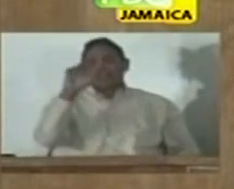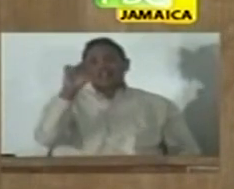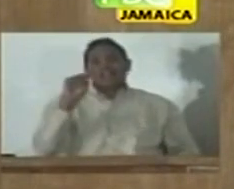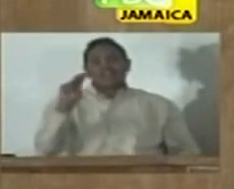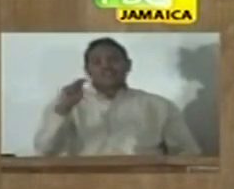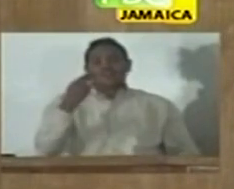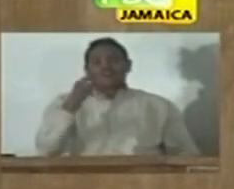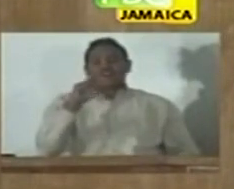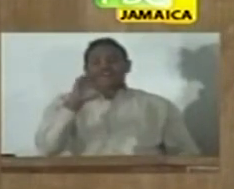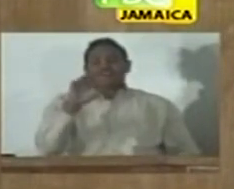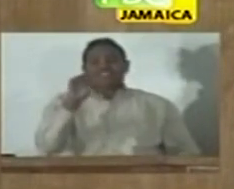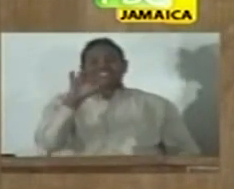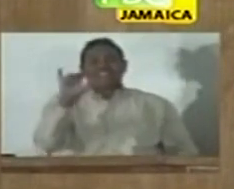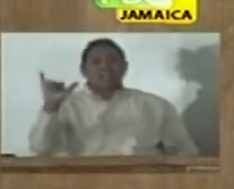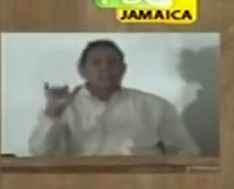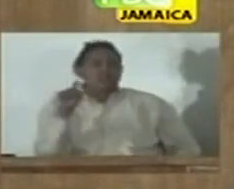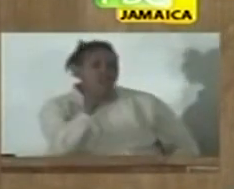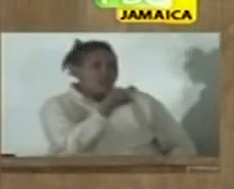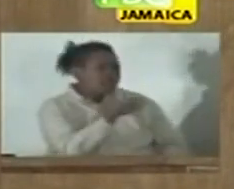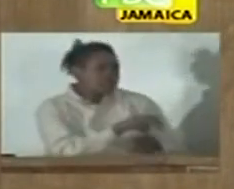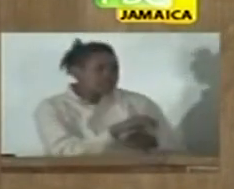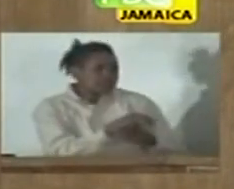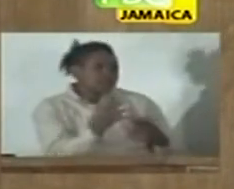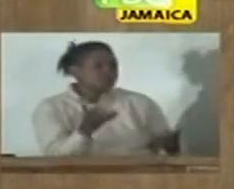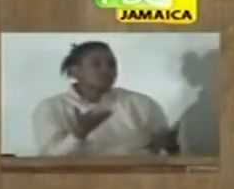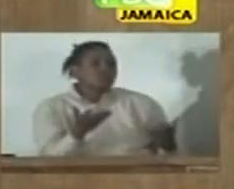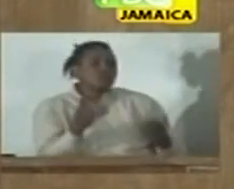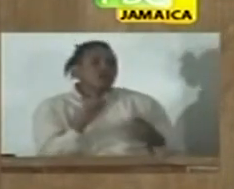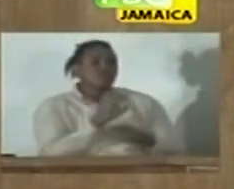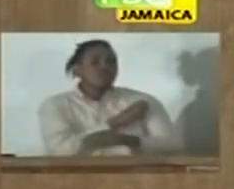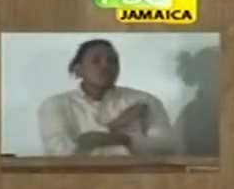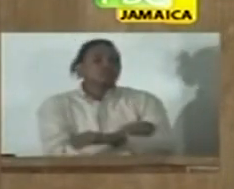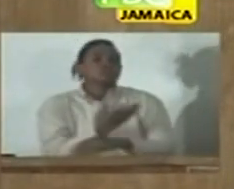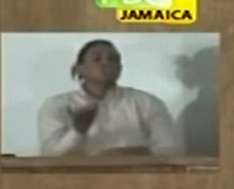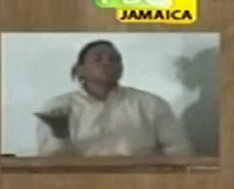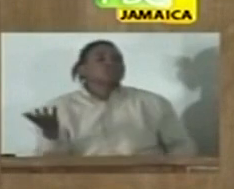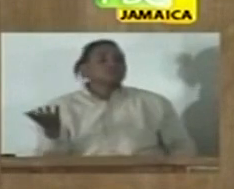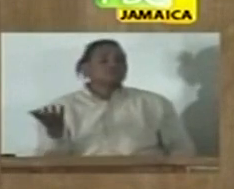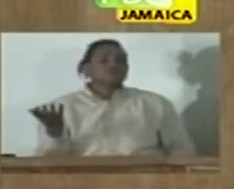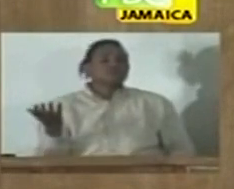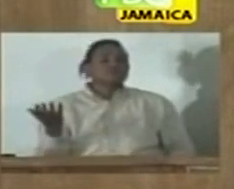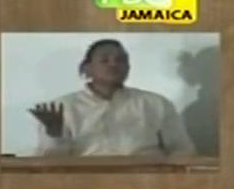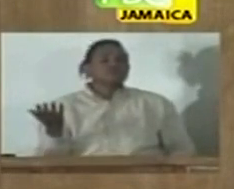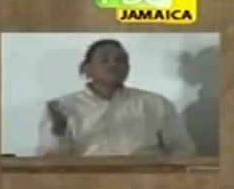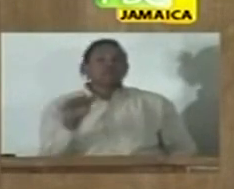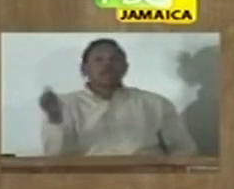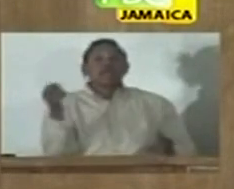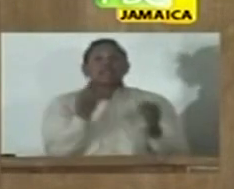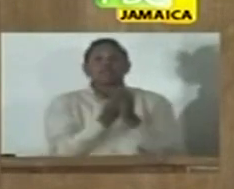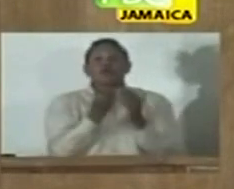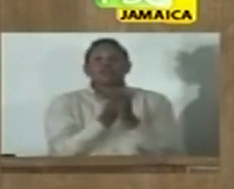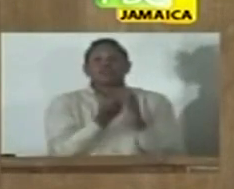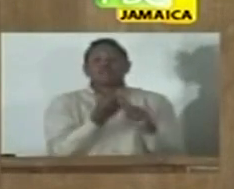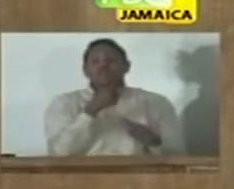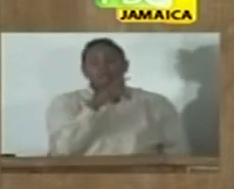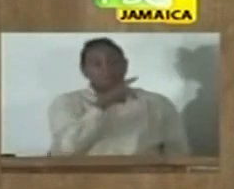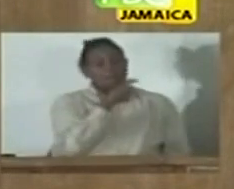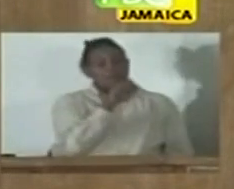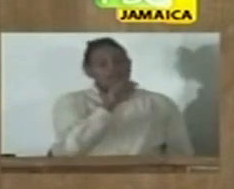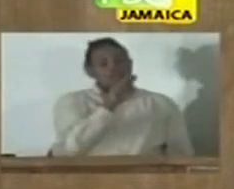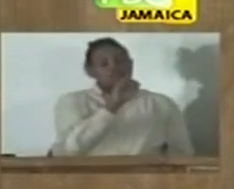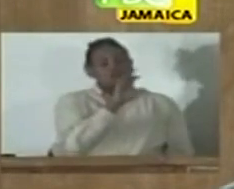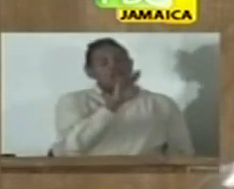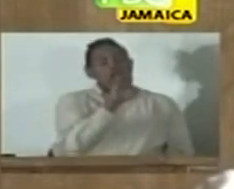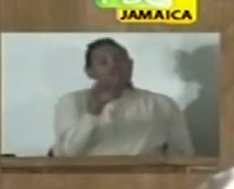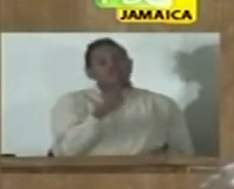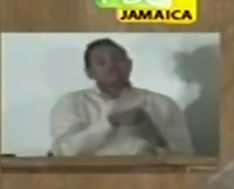Daly, asked the Minister of Energy whether any money from the Petrocarib